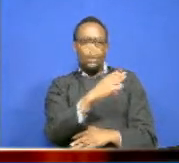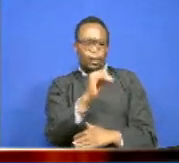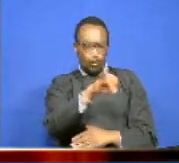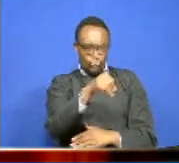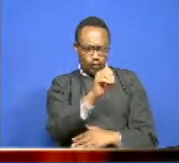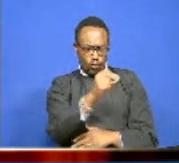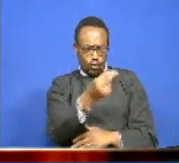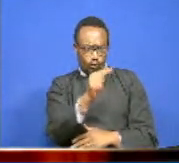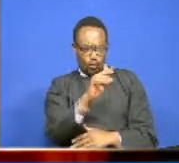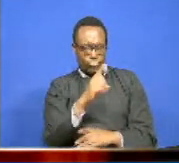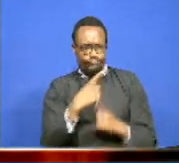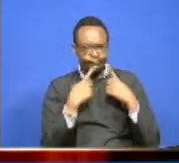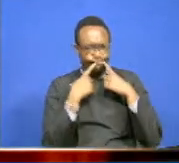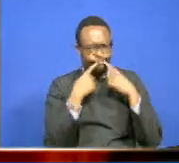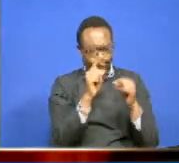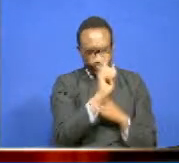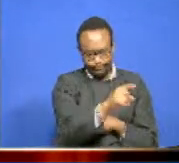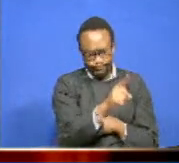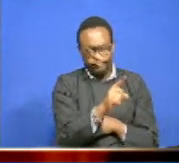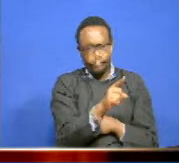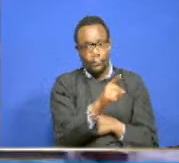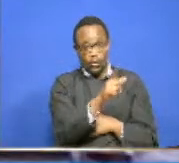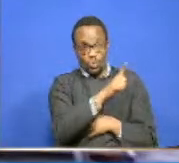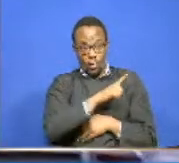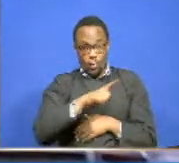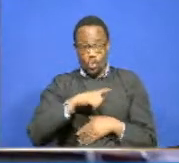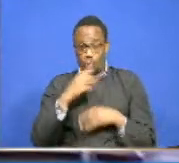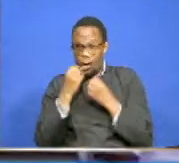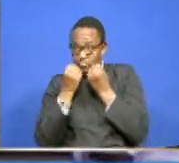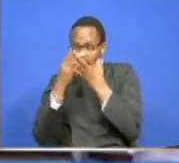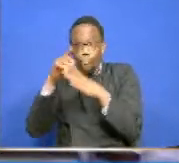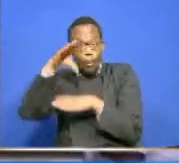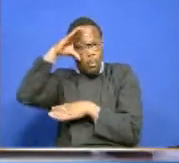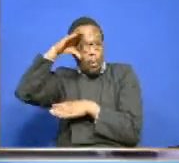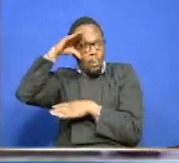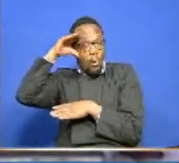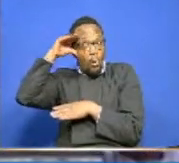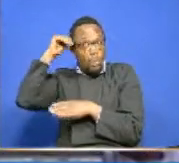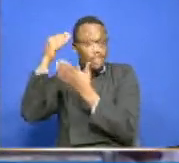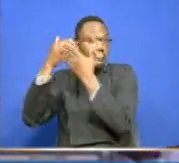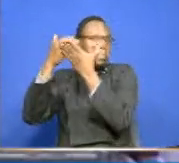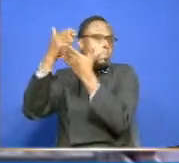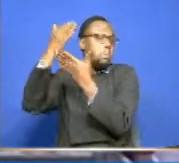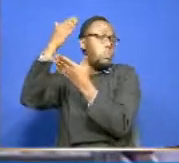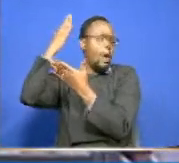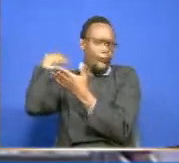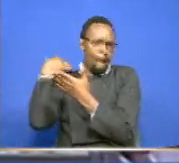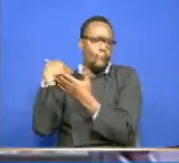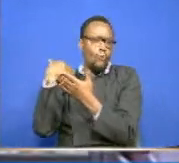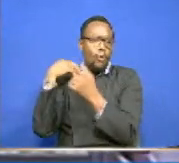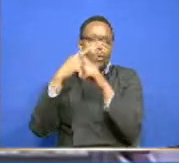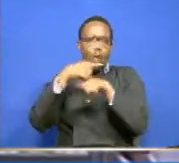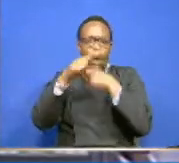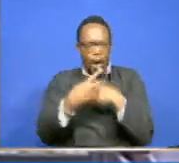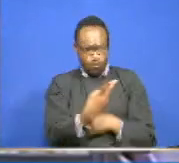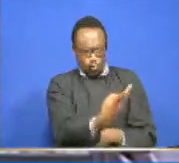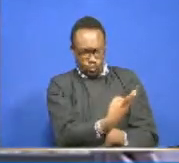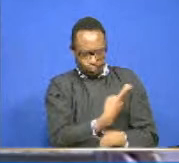him, "You know what the Lord said to Moses, the man of God at Kadesh Barnea, about you and